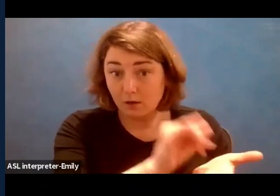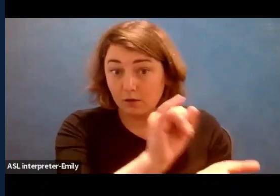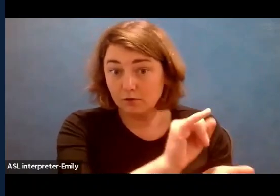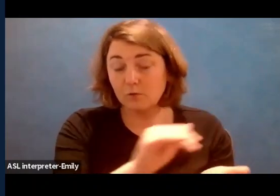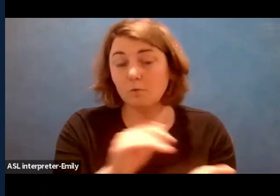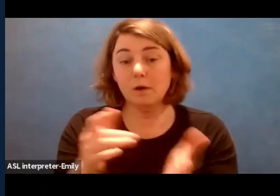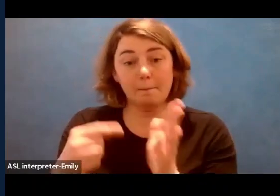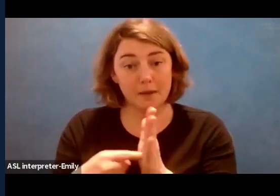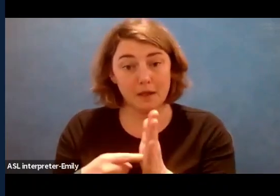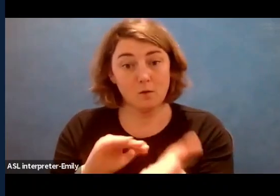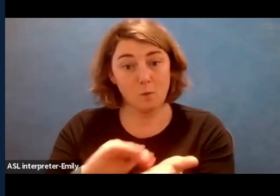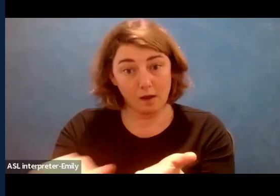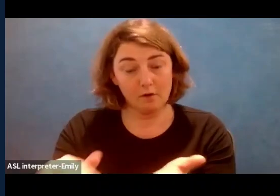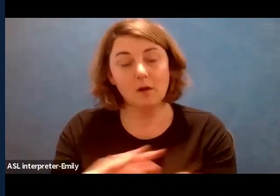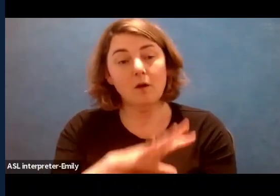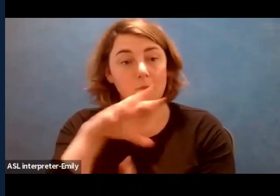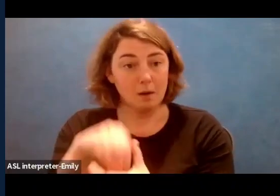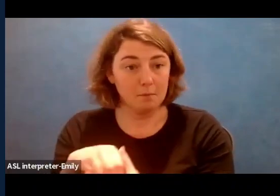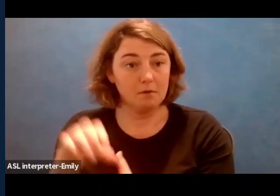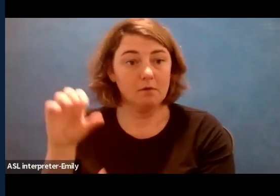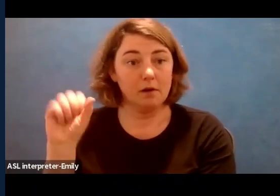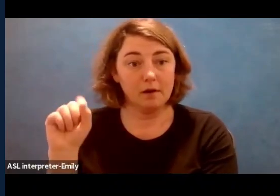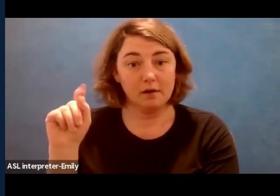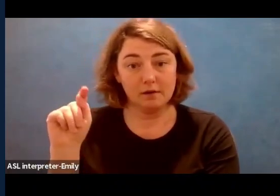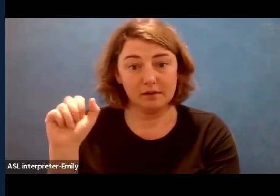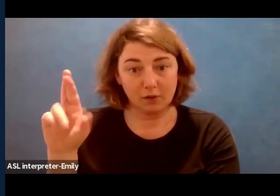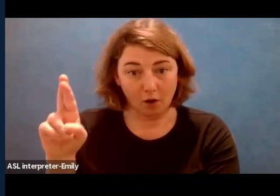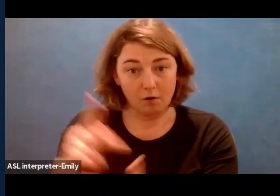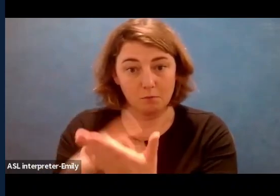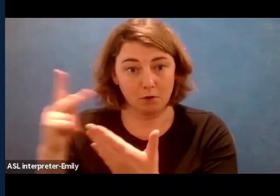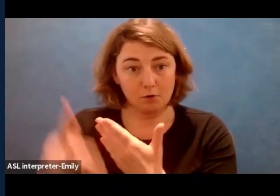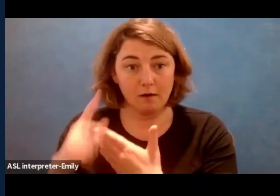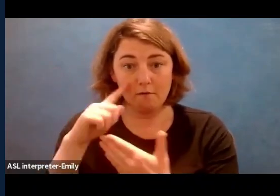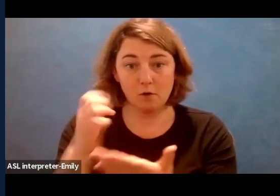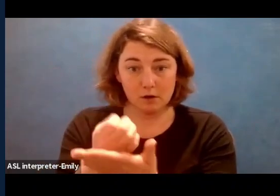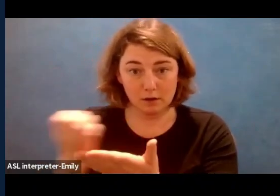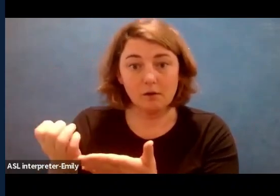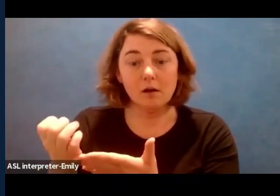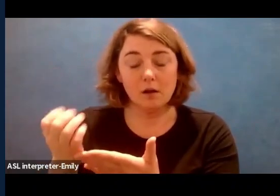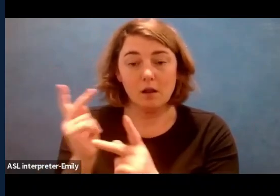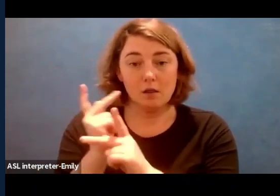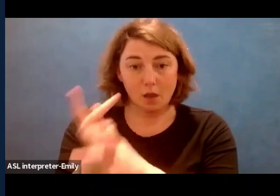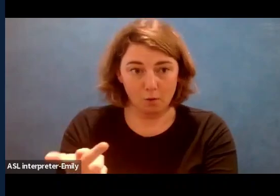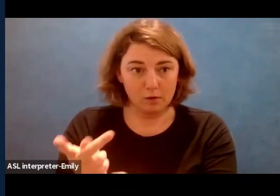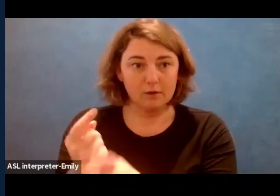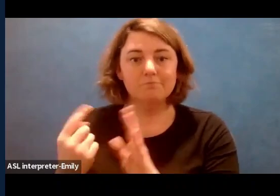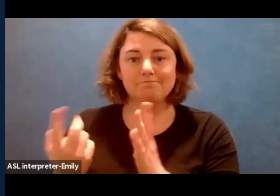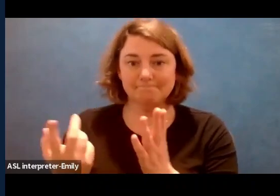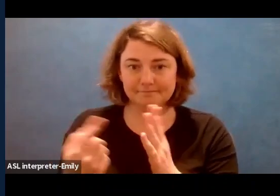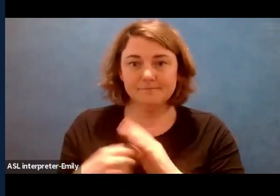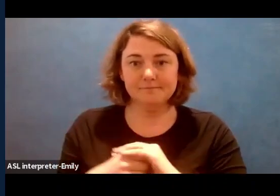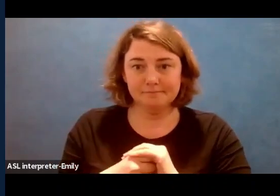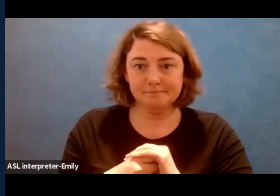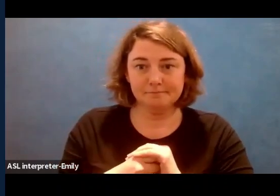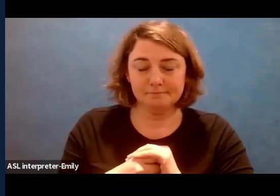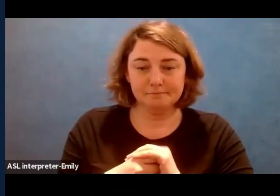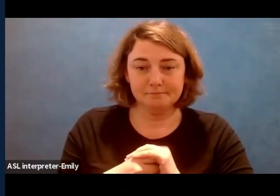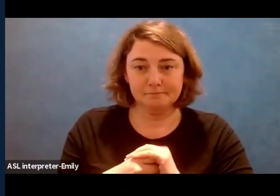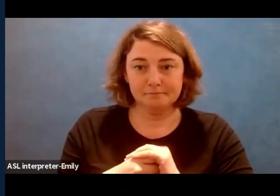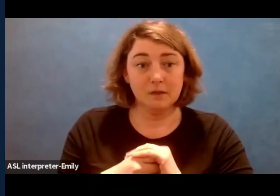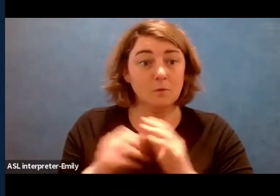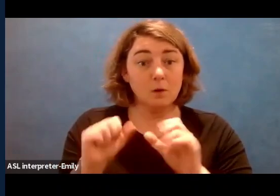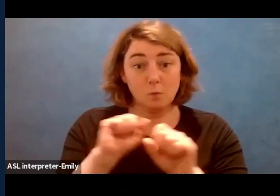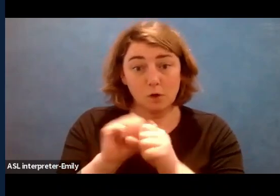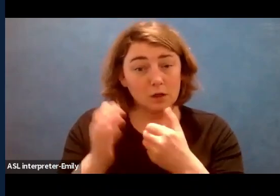waivers. We're a member of the STAR program for device loans and demonstrations for assistive technology devices. We